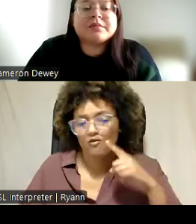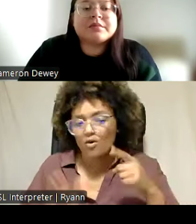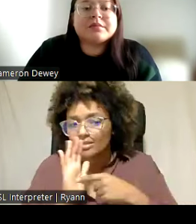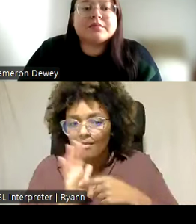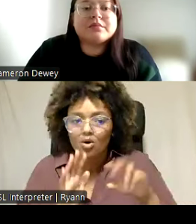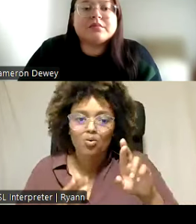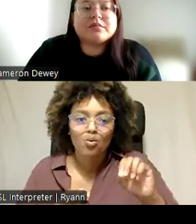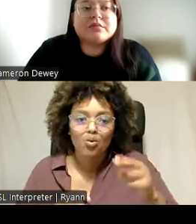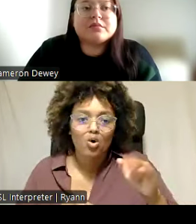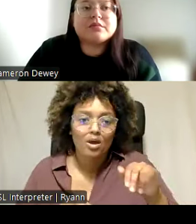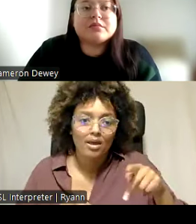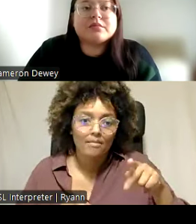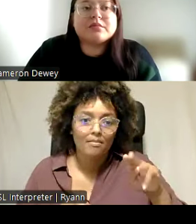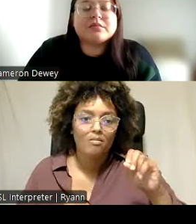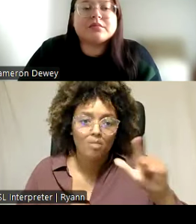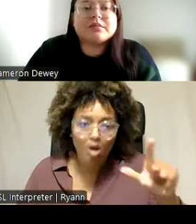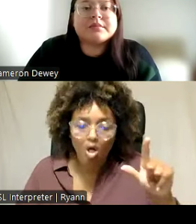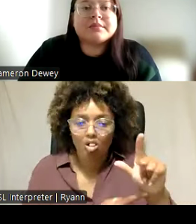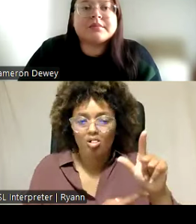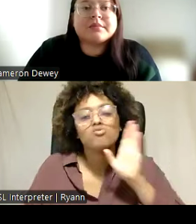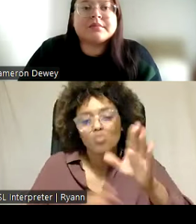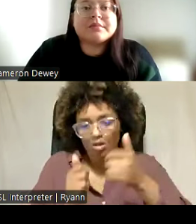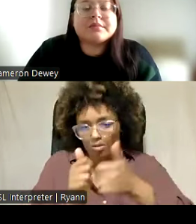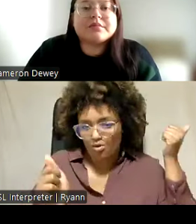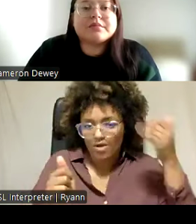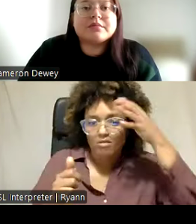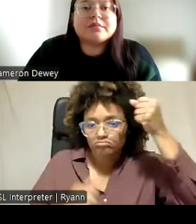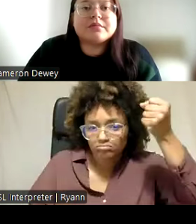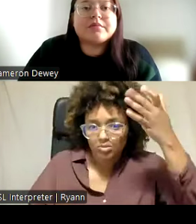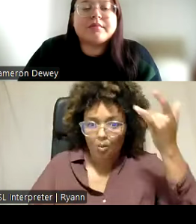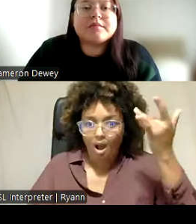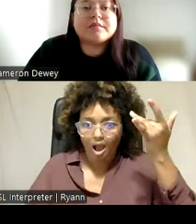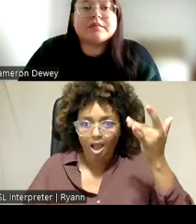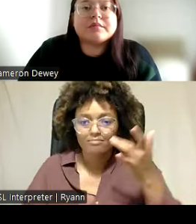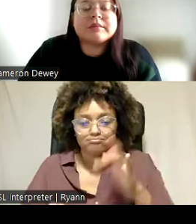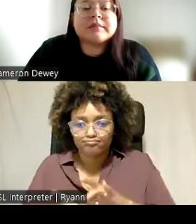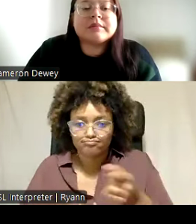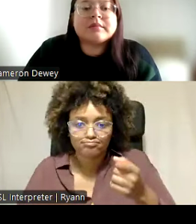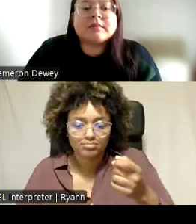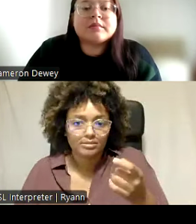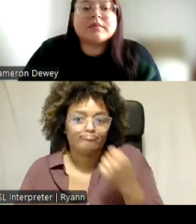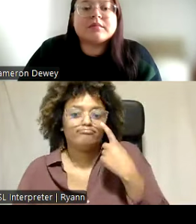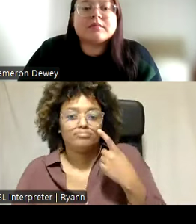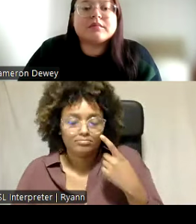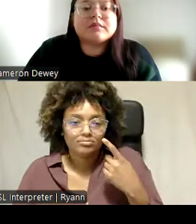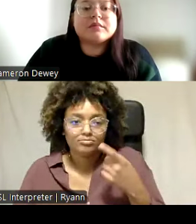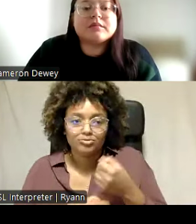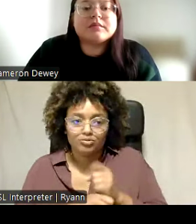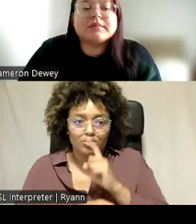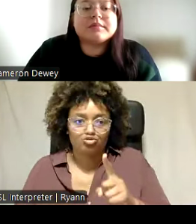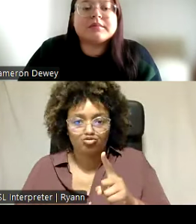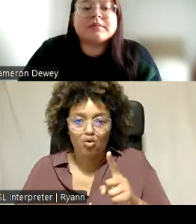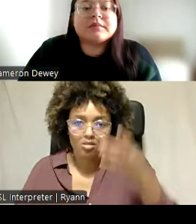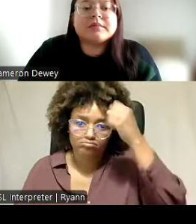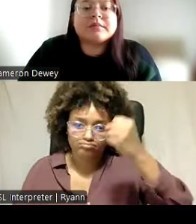because that is their sole purpose. But this is also why that FETI interviewing technique is